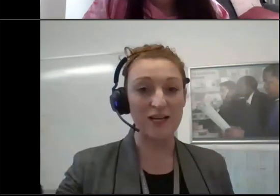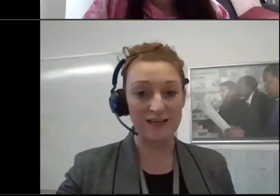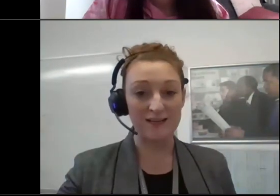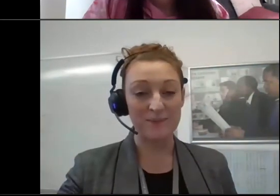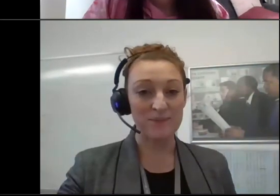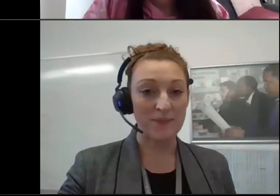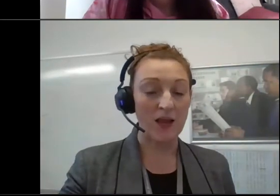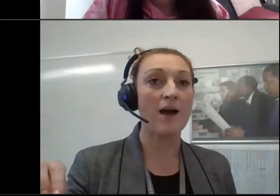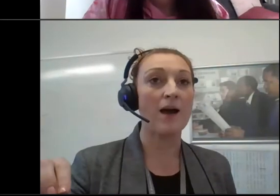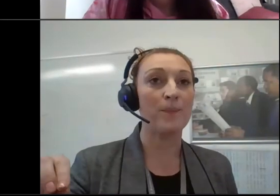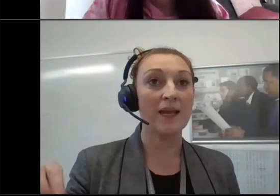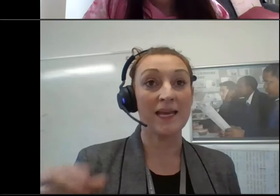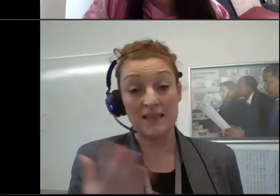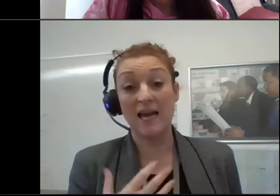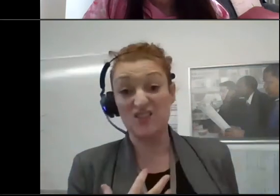place could actually